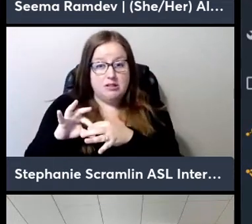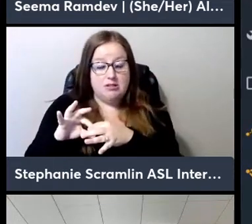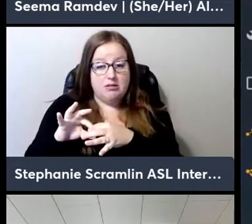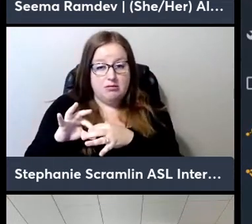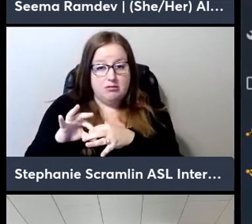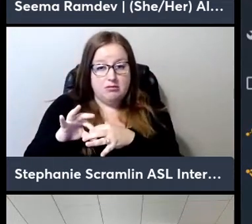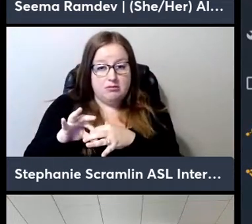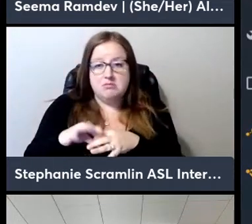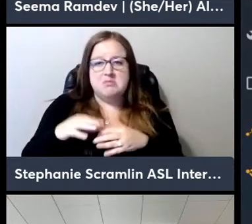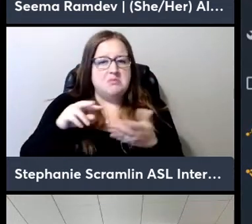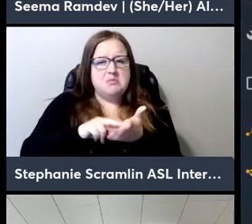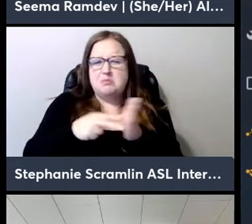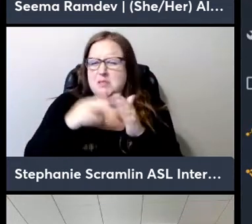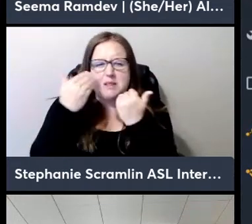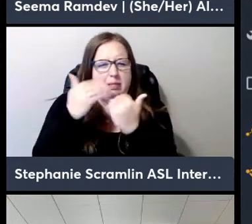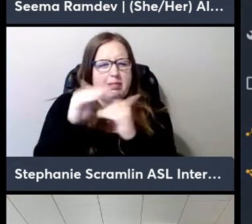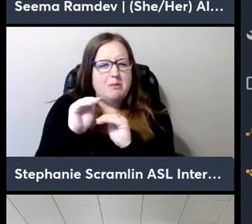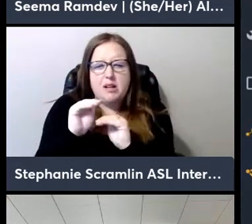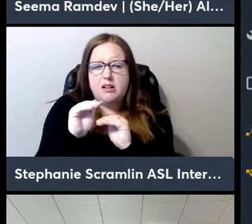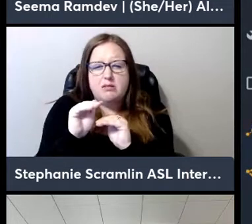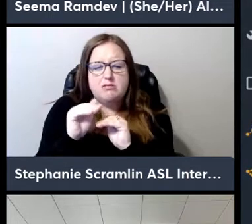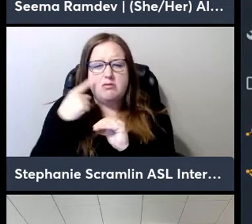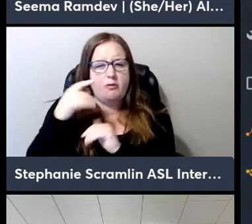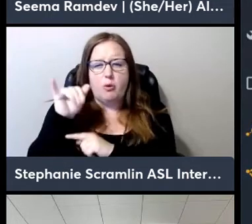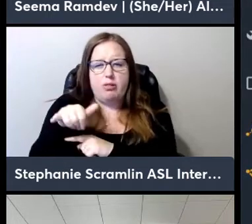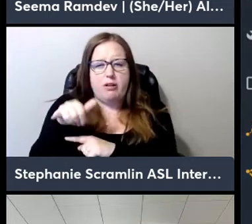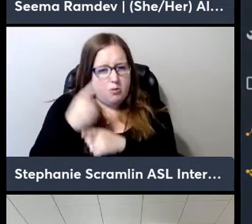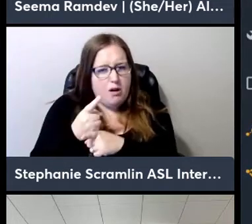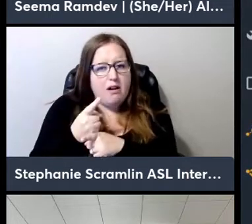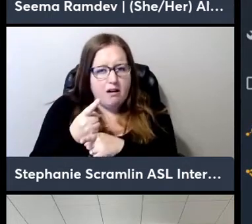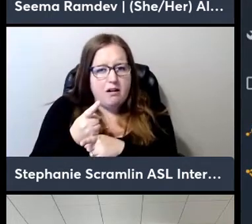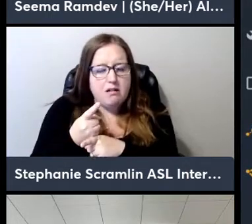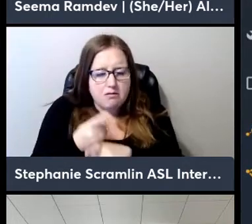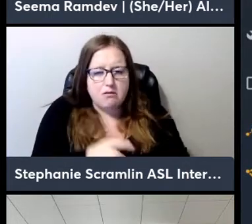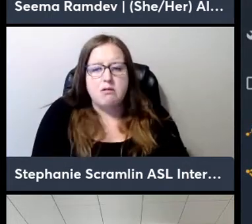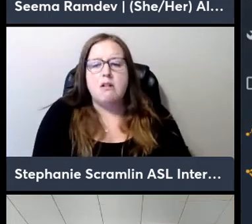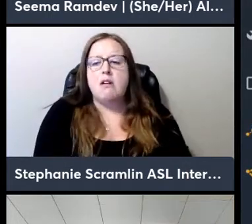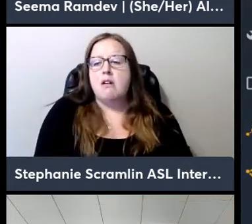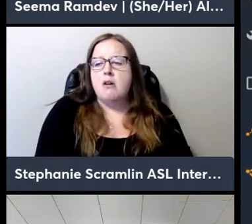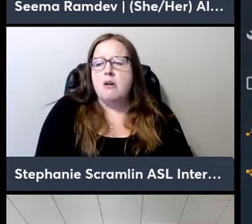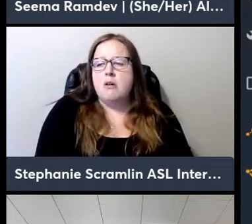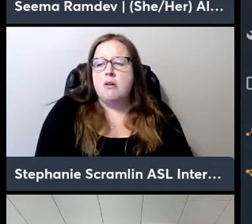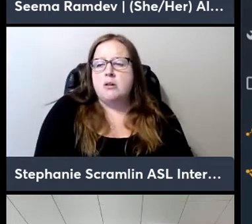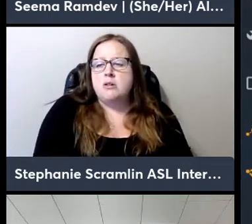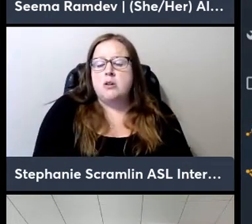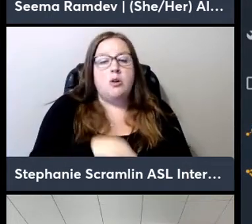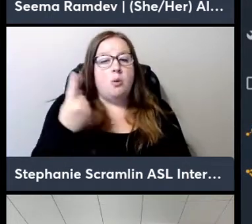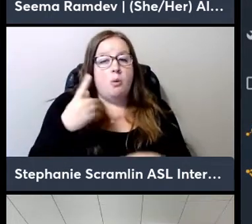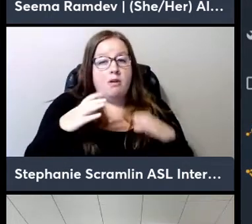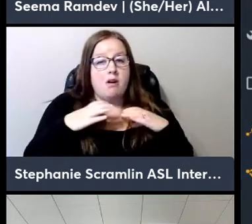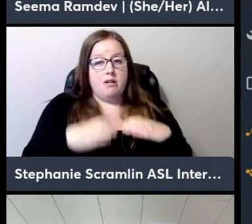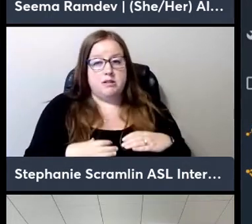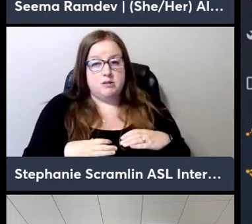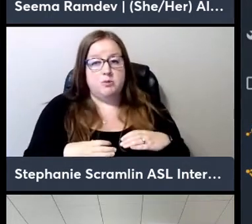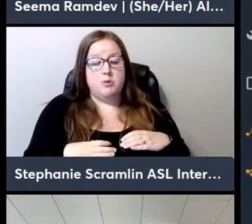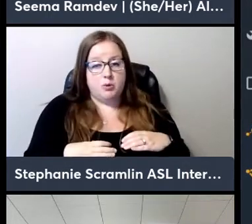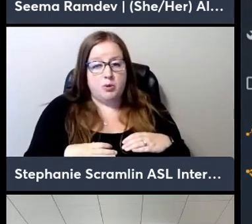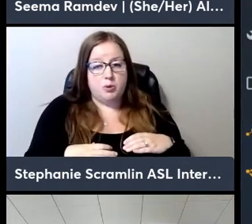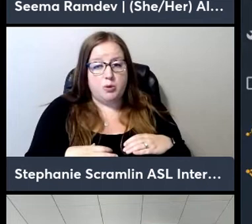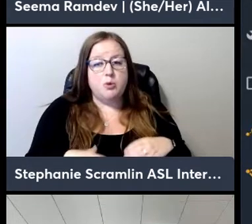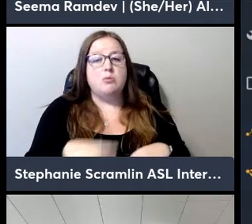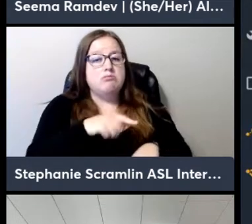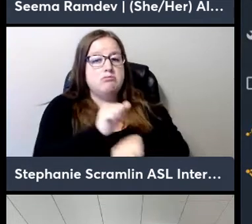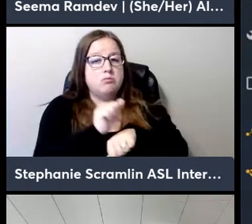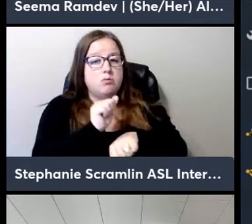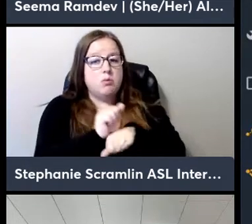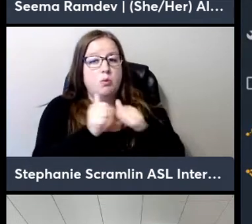that's only a limited view of what it does, right? So one of the customers that we work